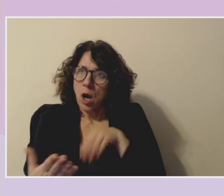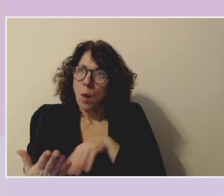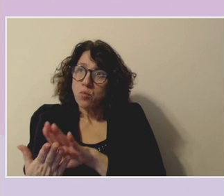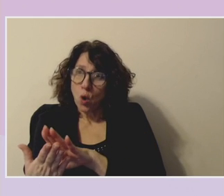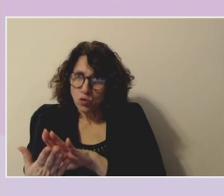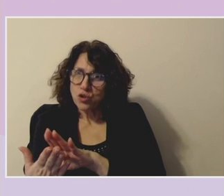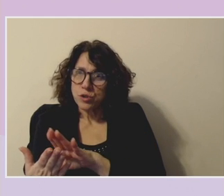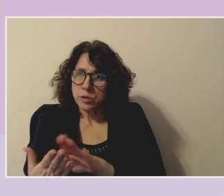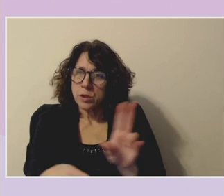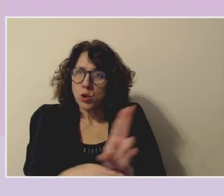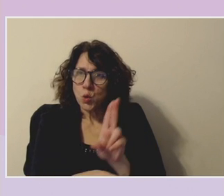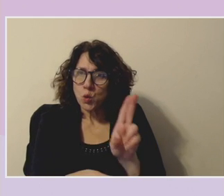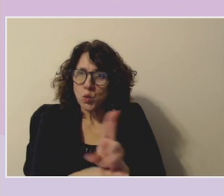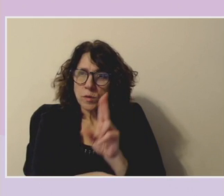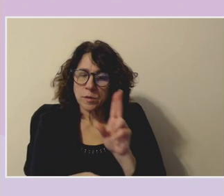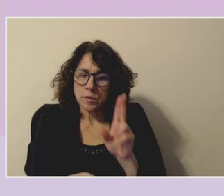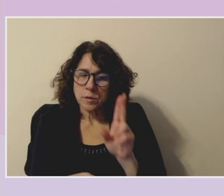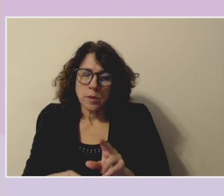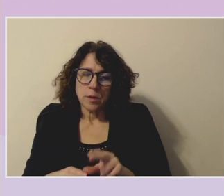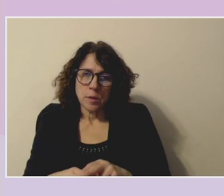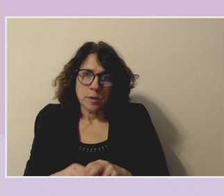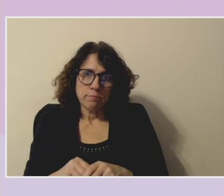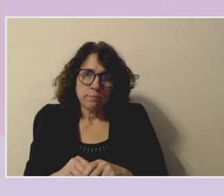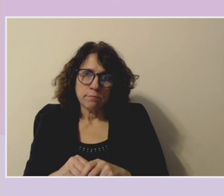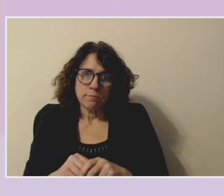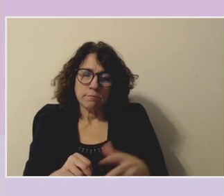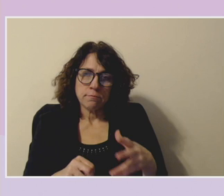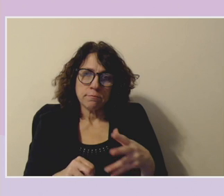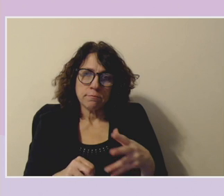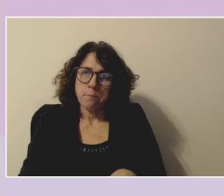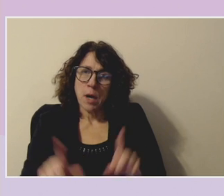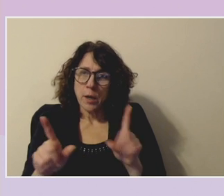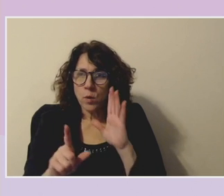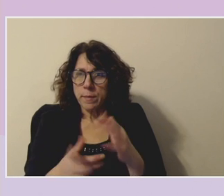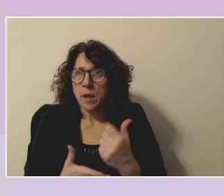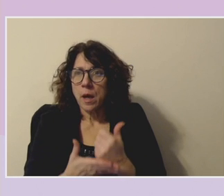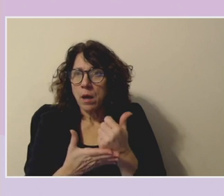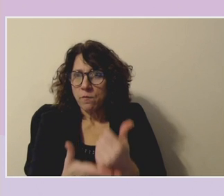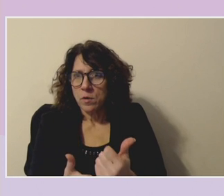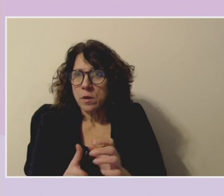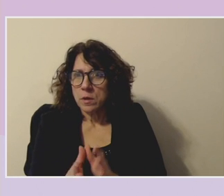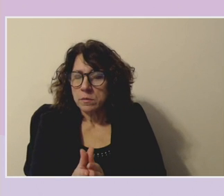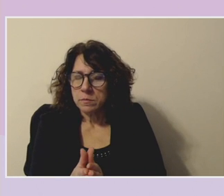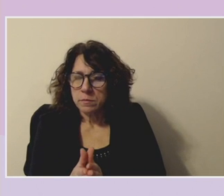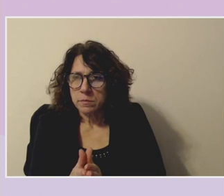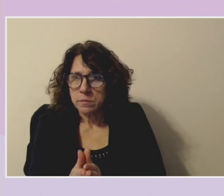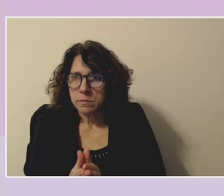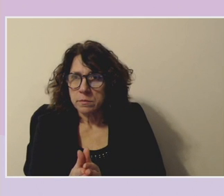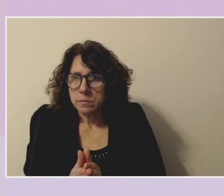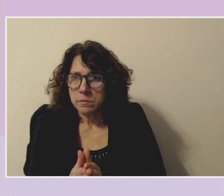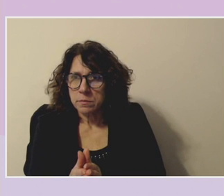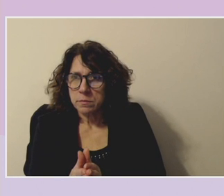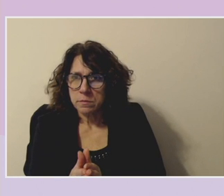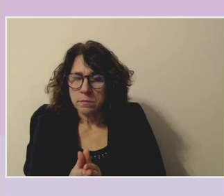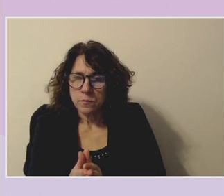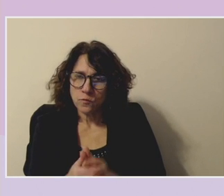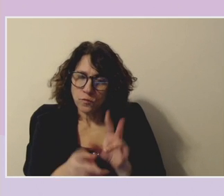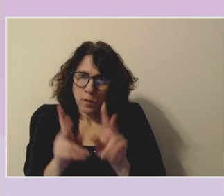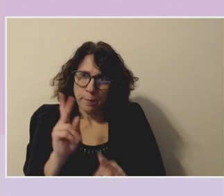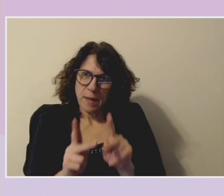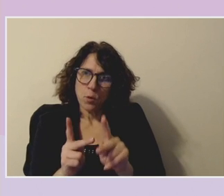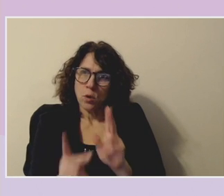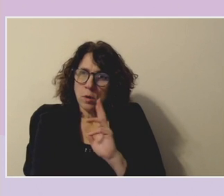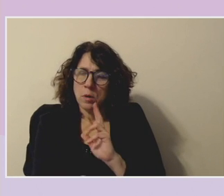taken, or that is being taken. But it would be helpful, I think, for colleagues on the call to hear really how you have